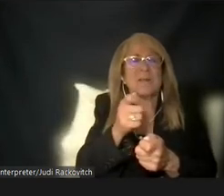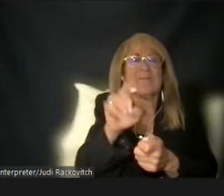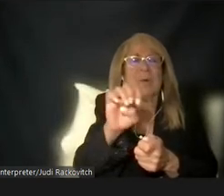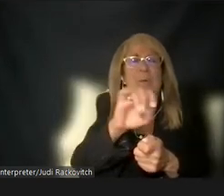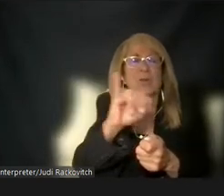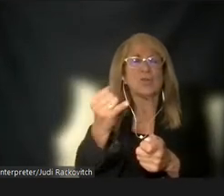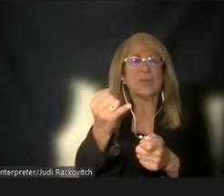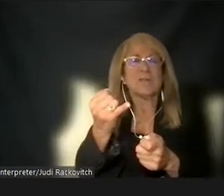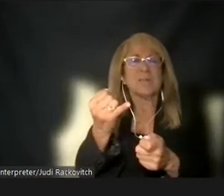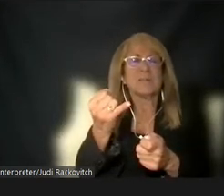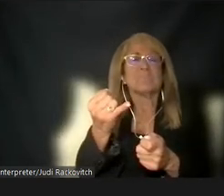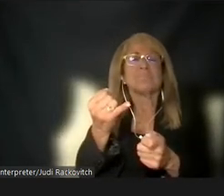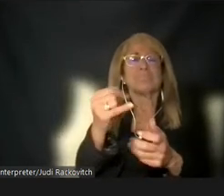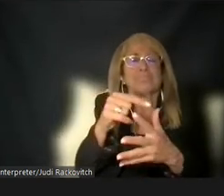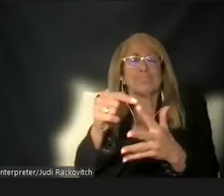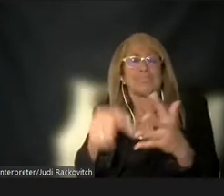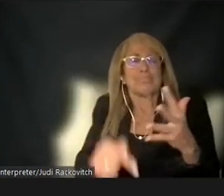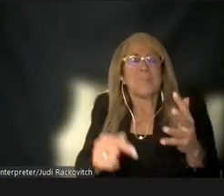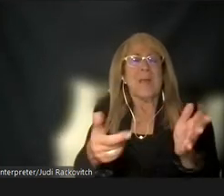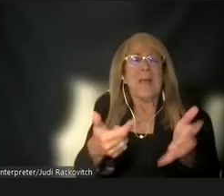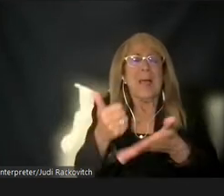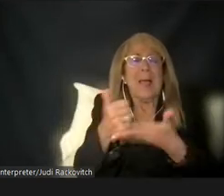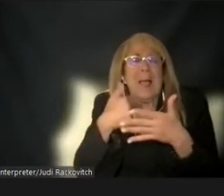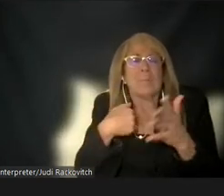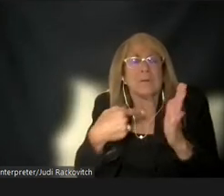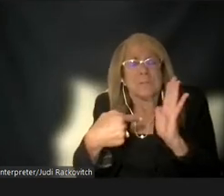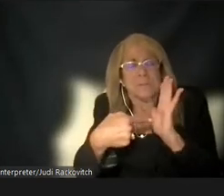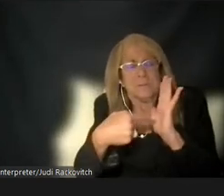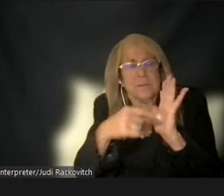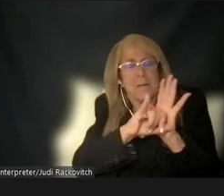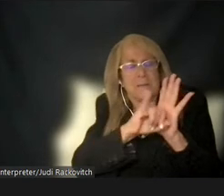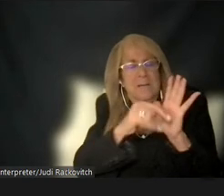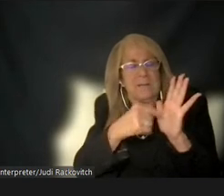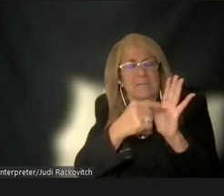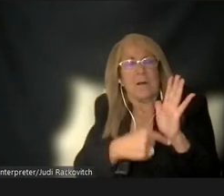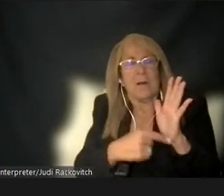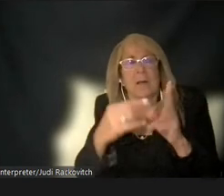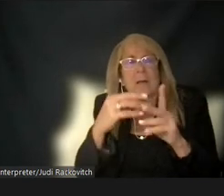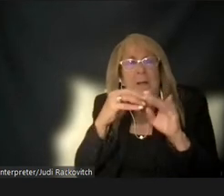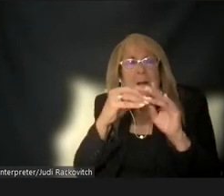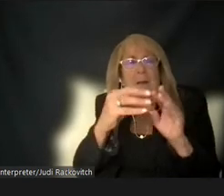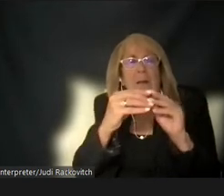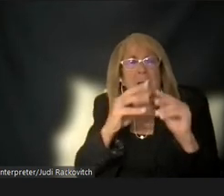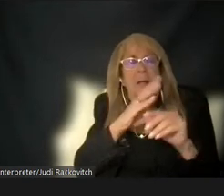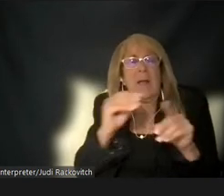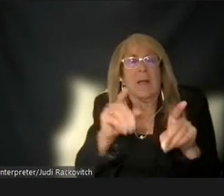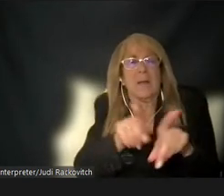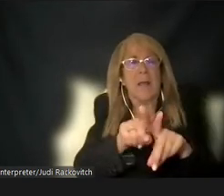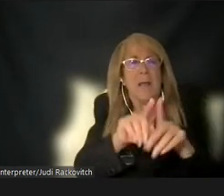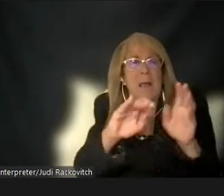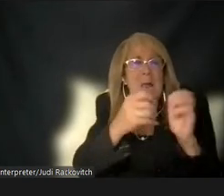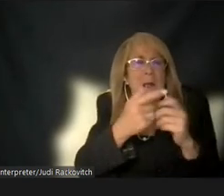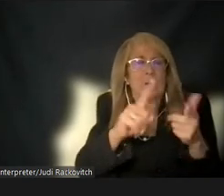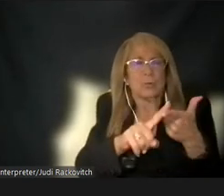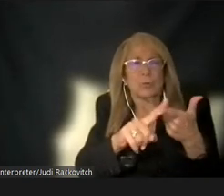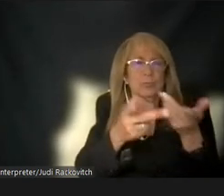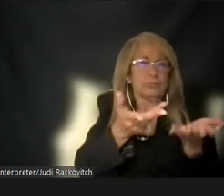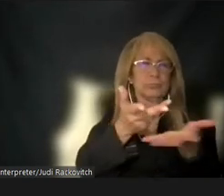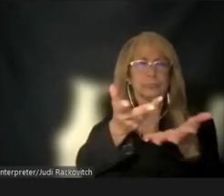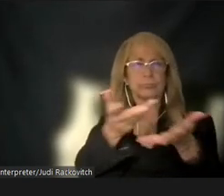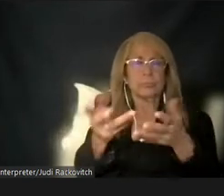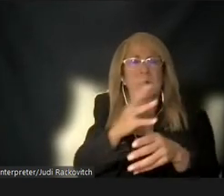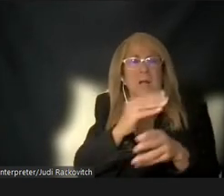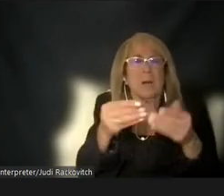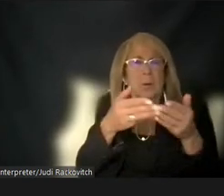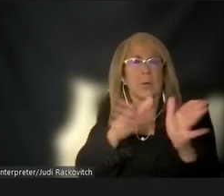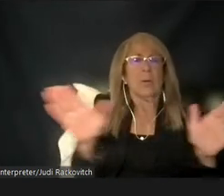They will help us identify concerns and mitigation if needed, and help to ensure information is circulated as widely as possible. This group is